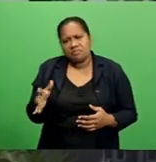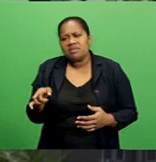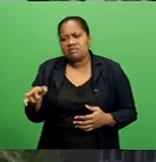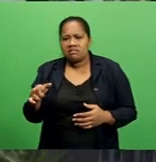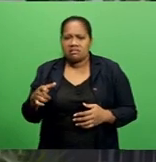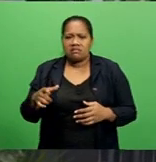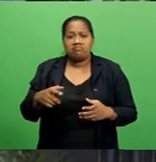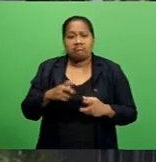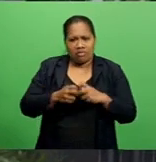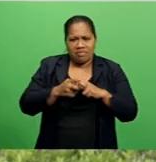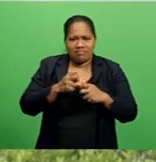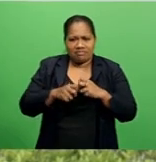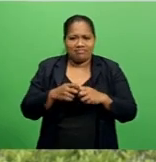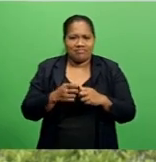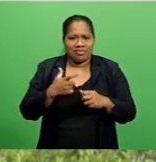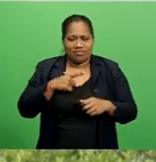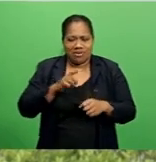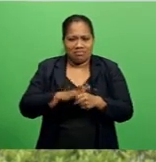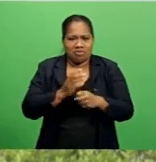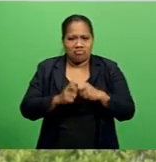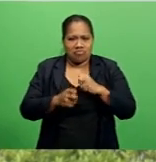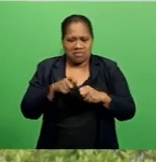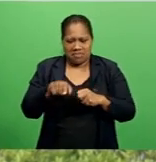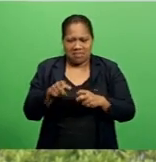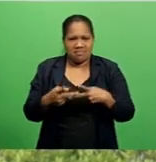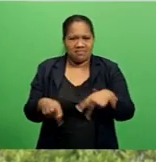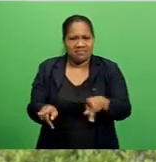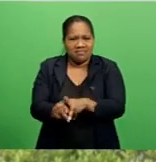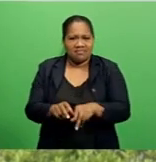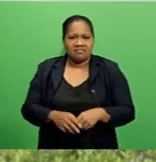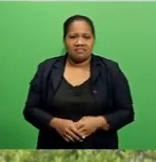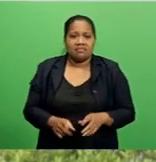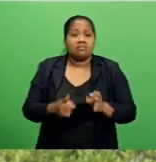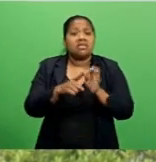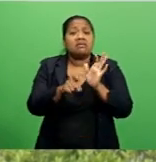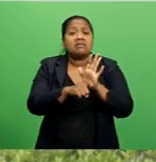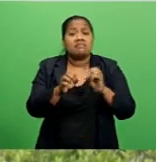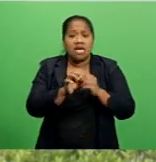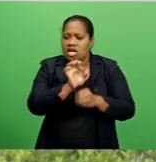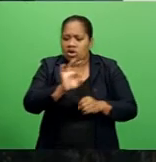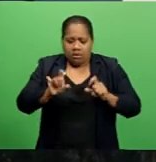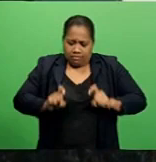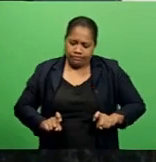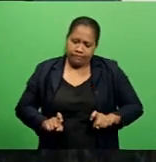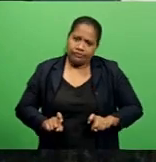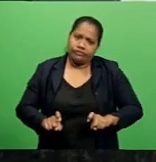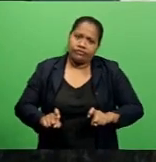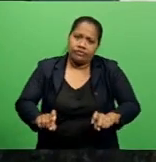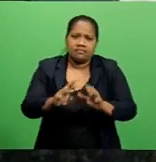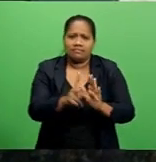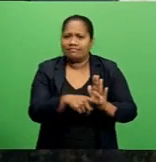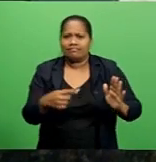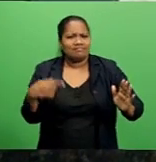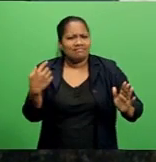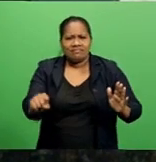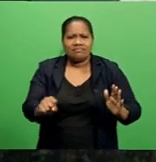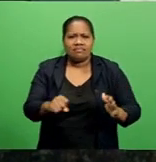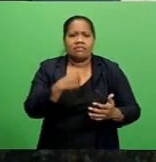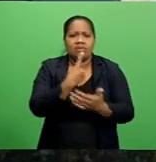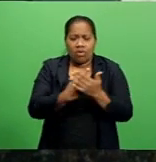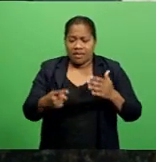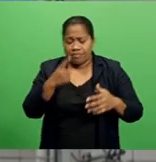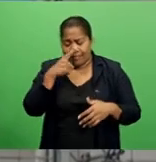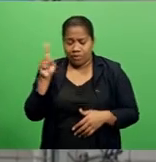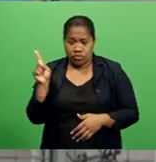problems in the estates. PRB flats are not a permanent residence for any tenant and are only meant to help people save